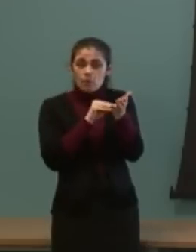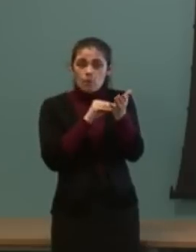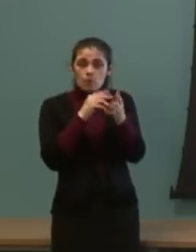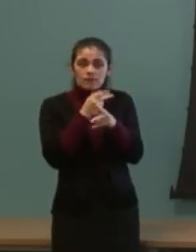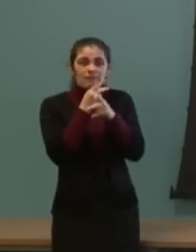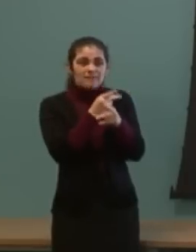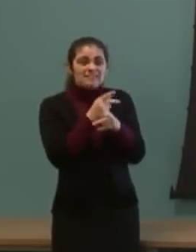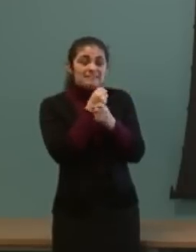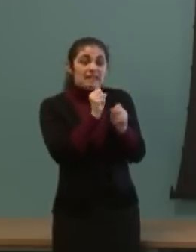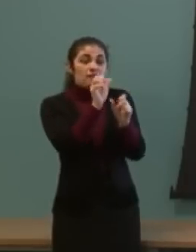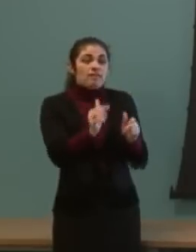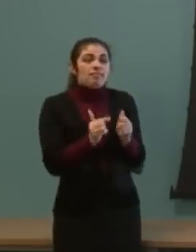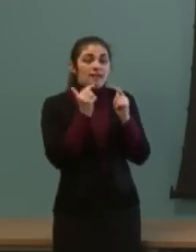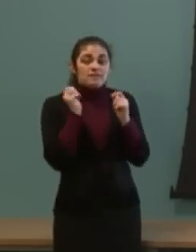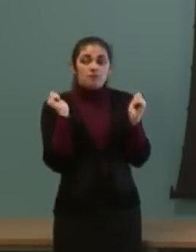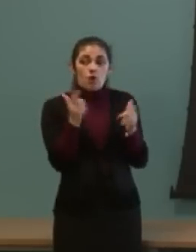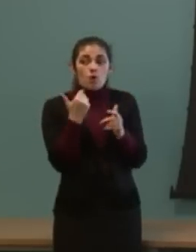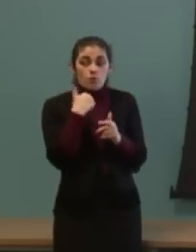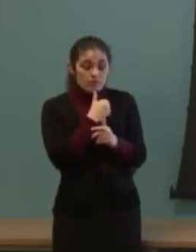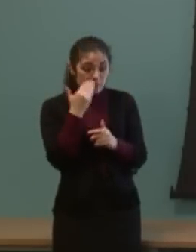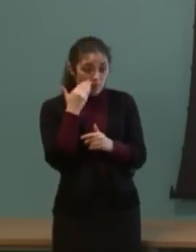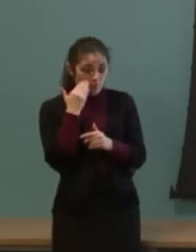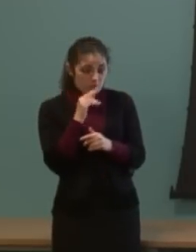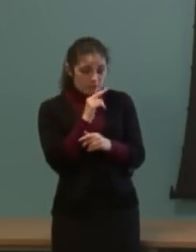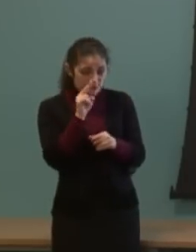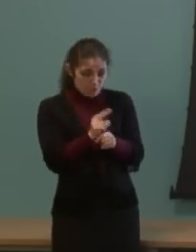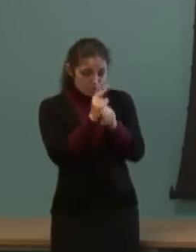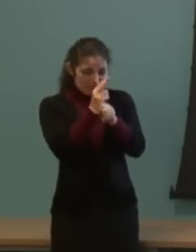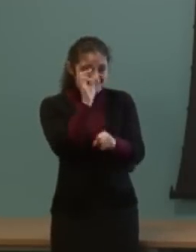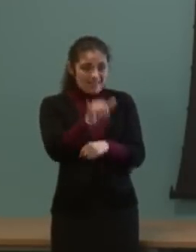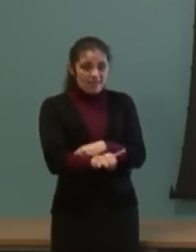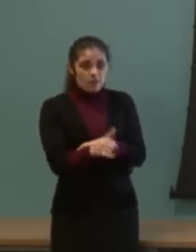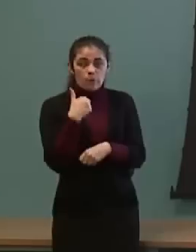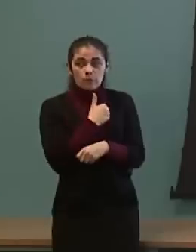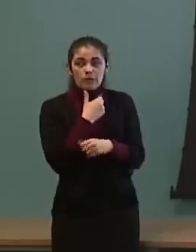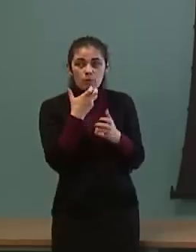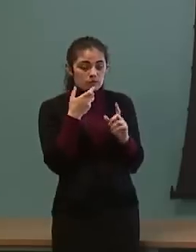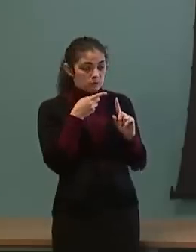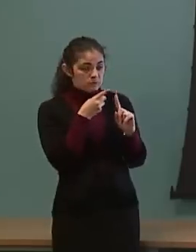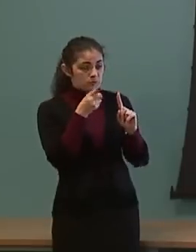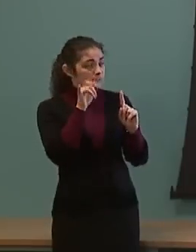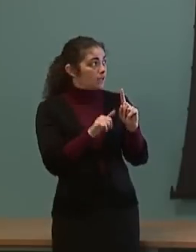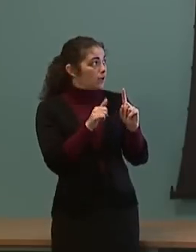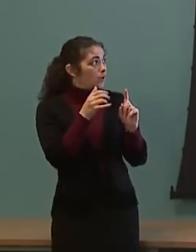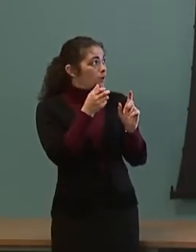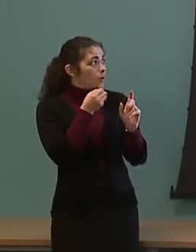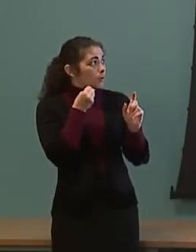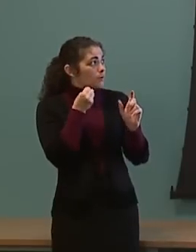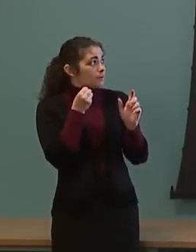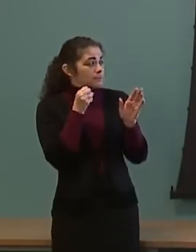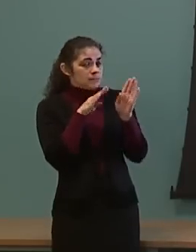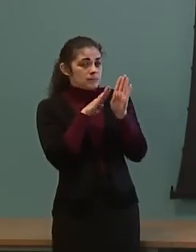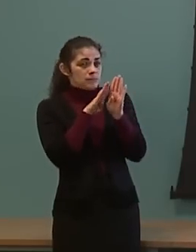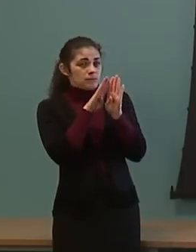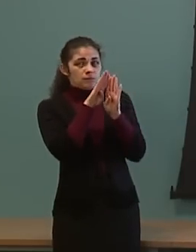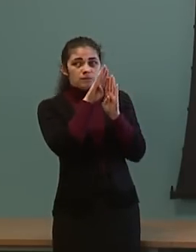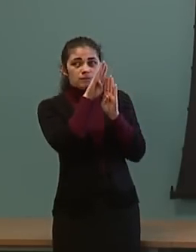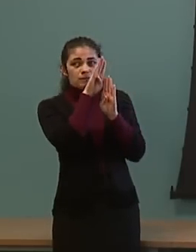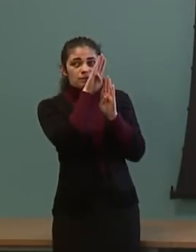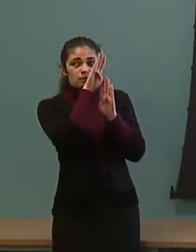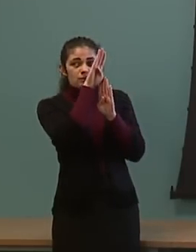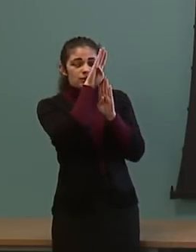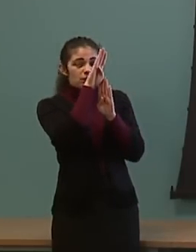save their lives that we are accustomed to in this community. So this is what we're trying to avoid. We are trying to hold back the floodgates so that we never get